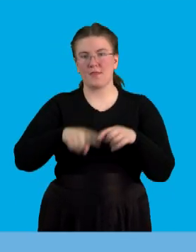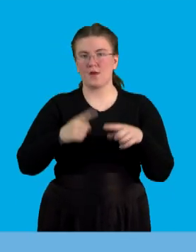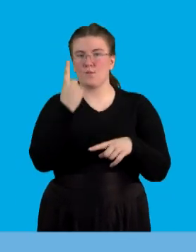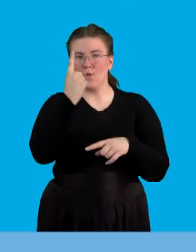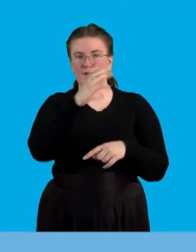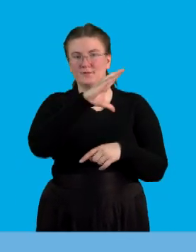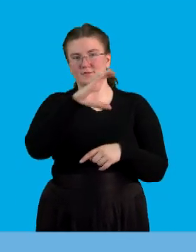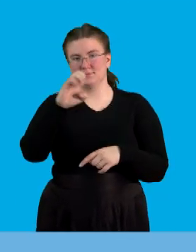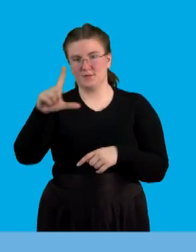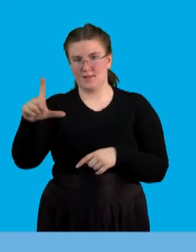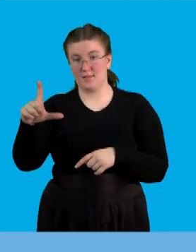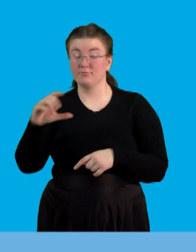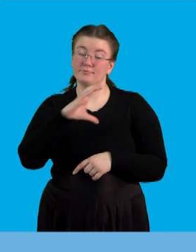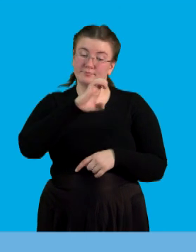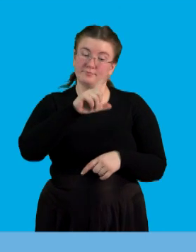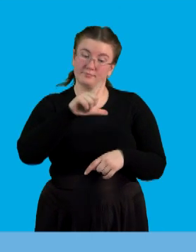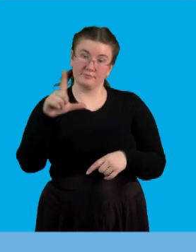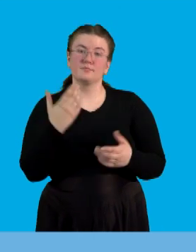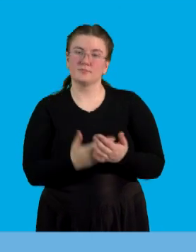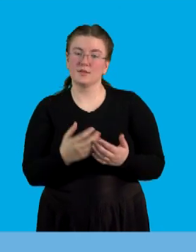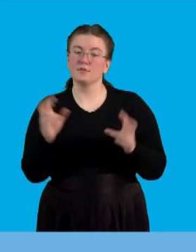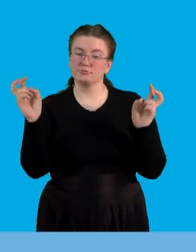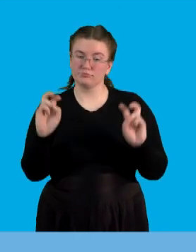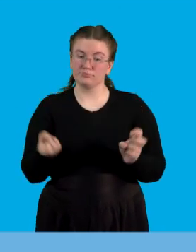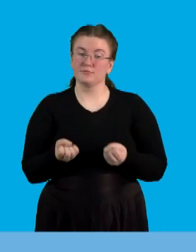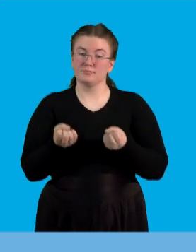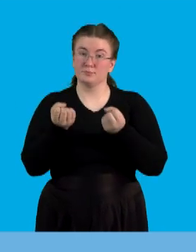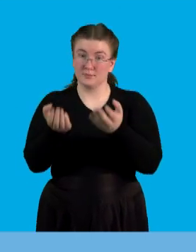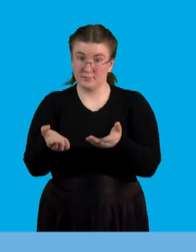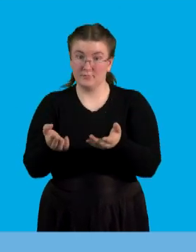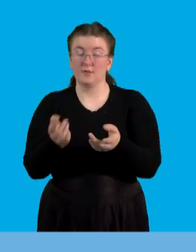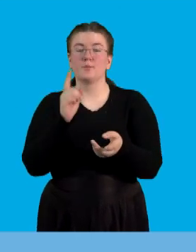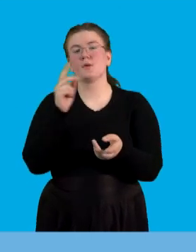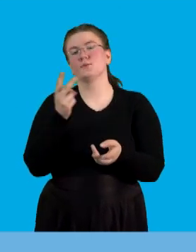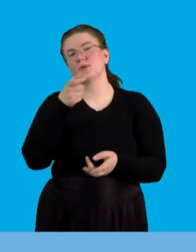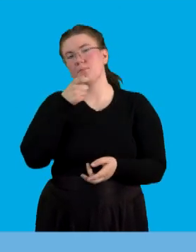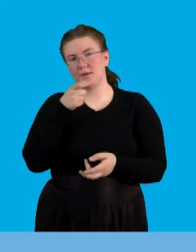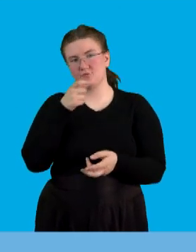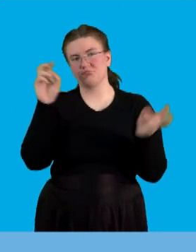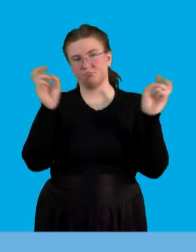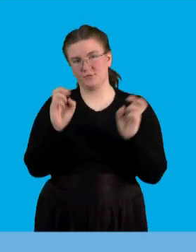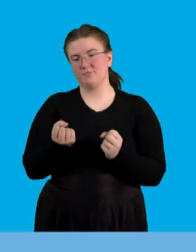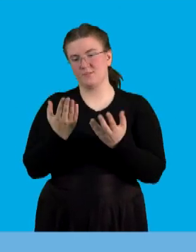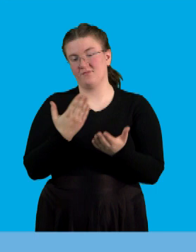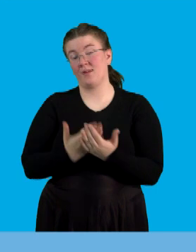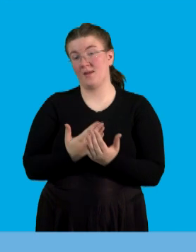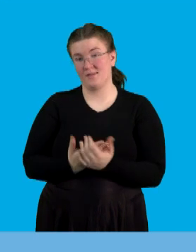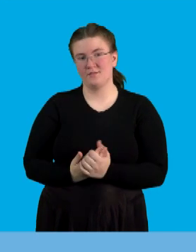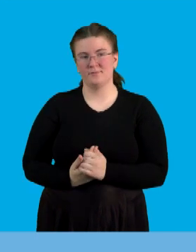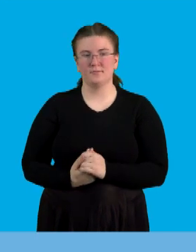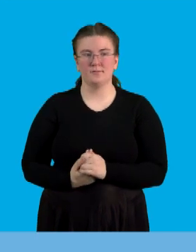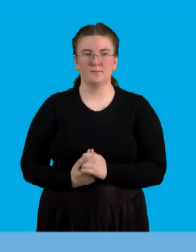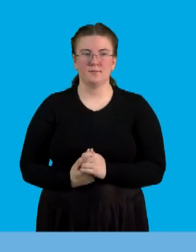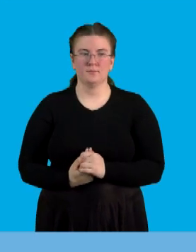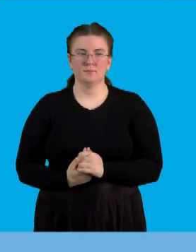of these. So the cell can still provide energy to the circuit, or a battery can still provide energy to the